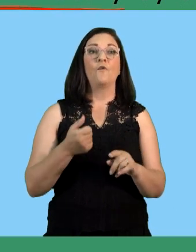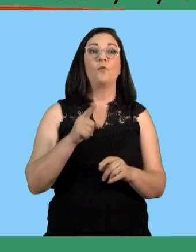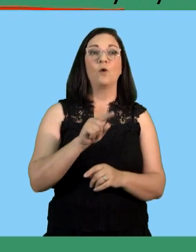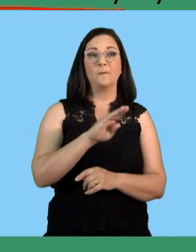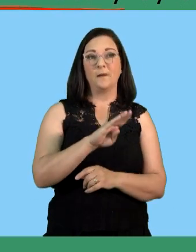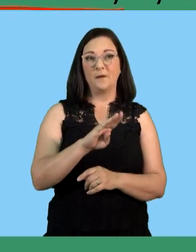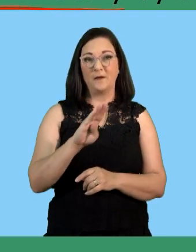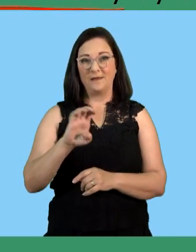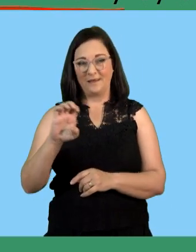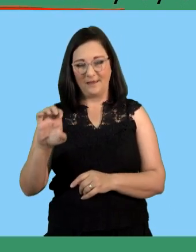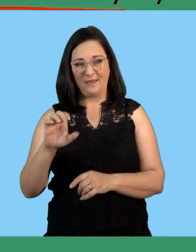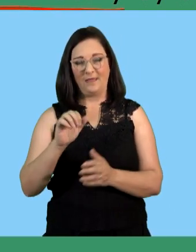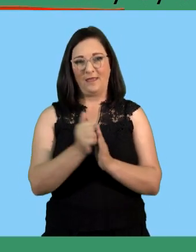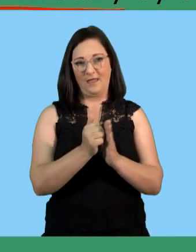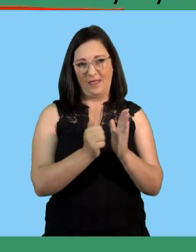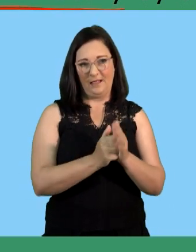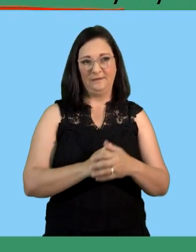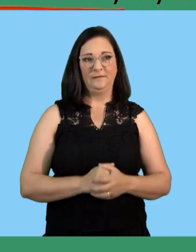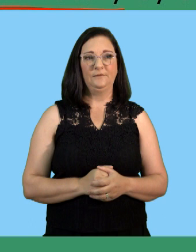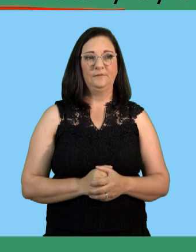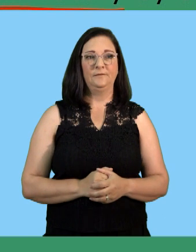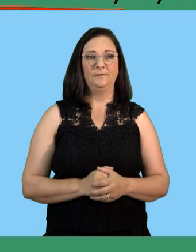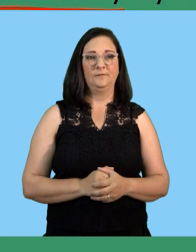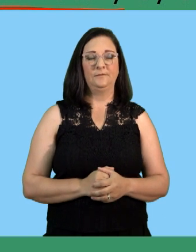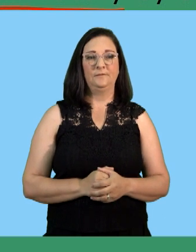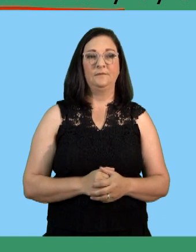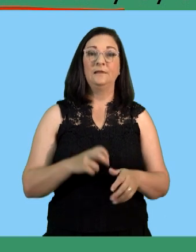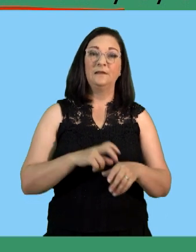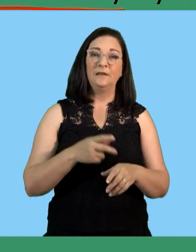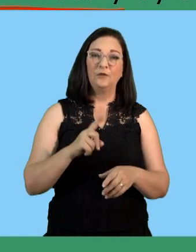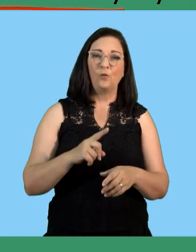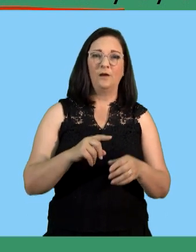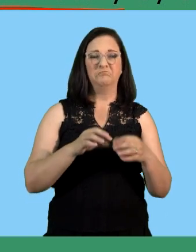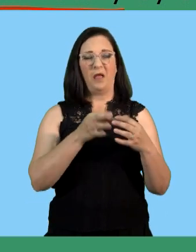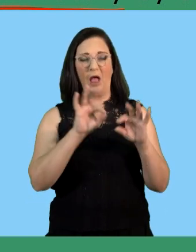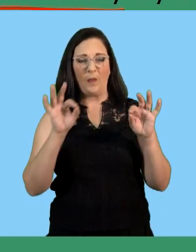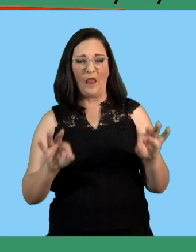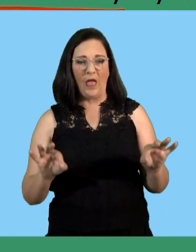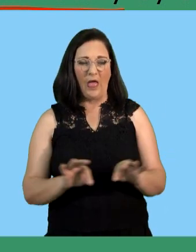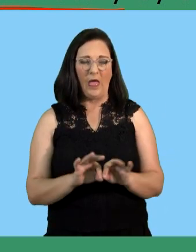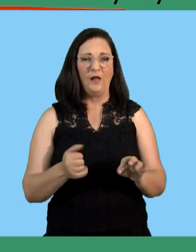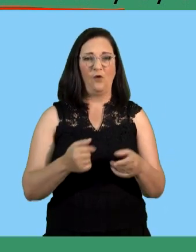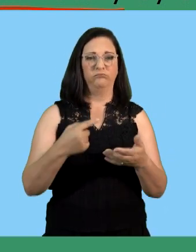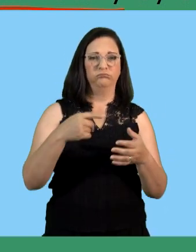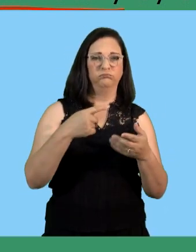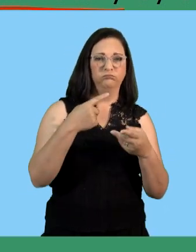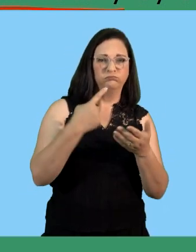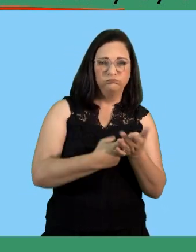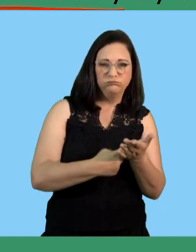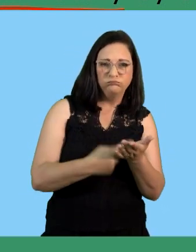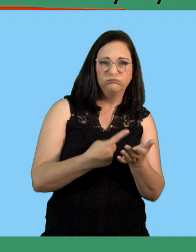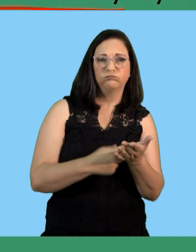the BBBEE Act. You should be able to outline or explain or discuss the penalties or